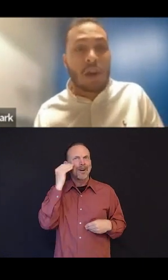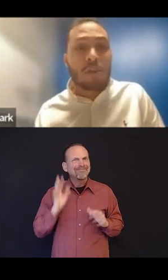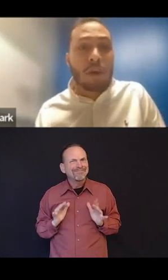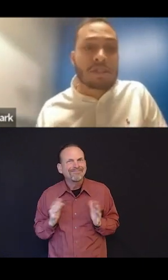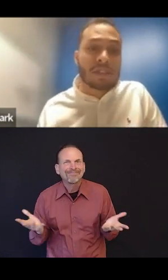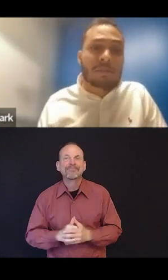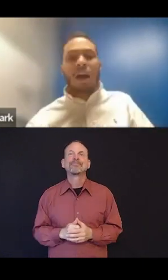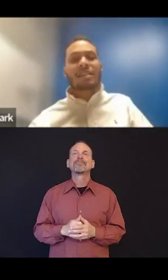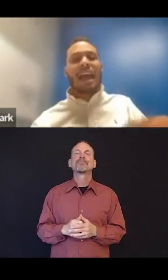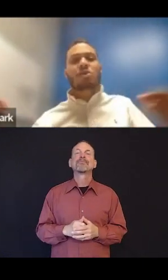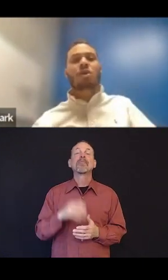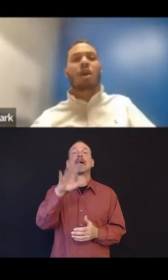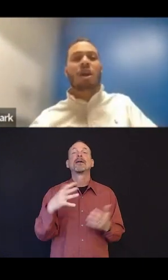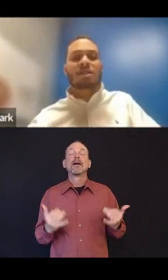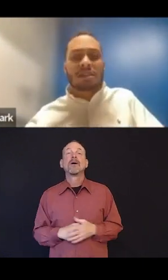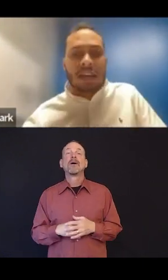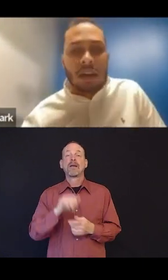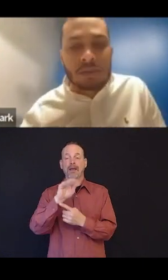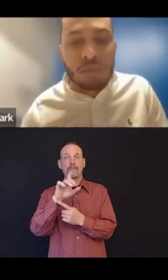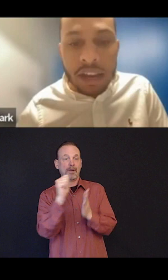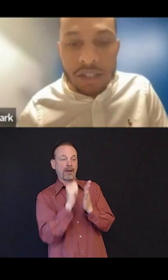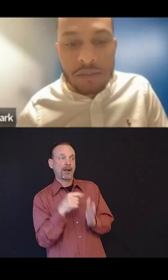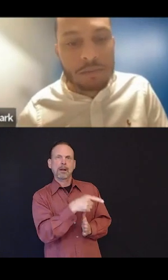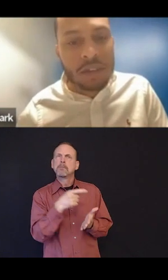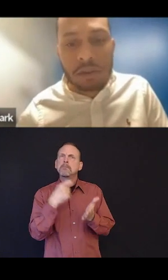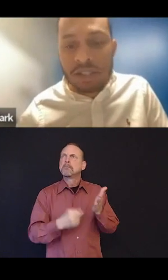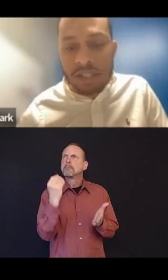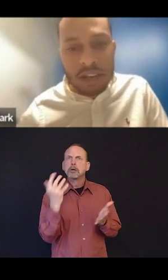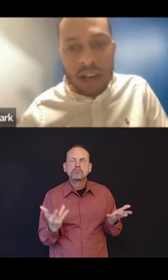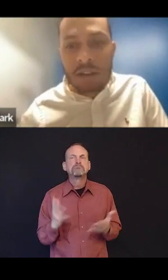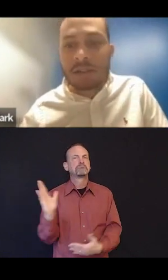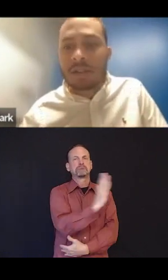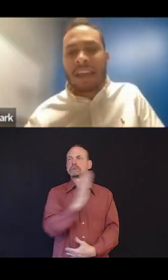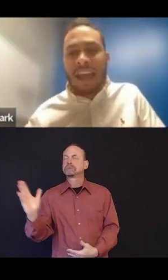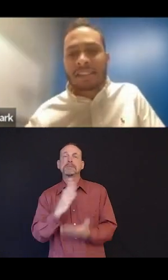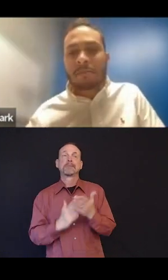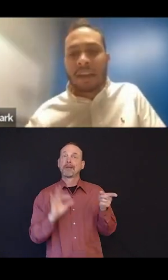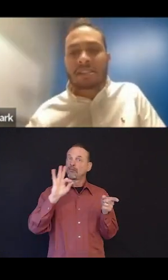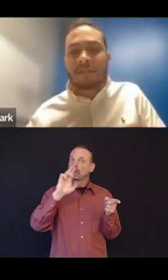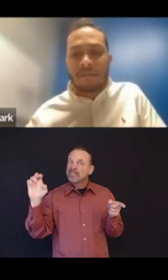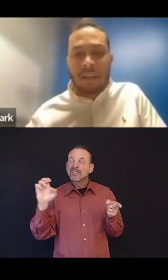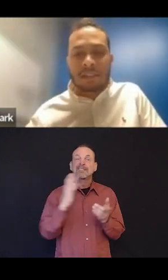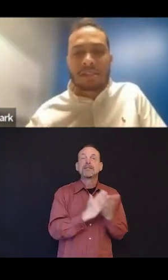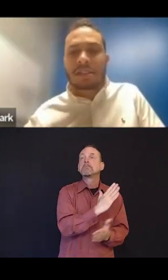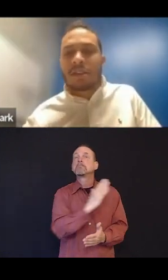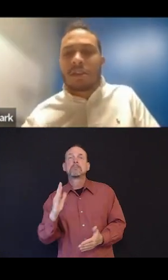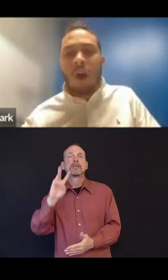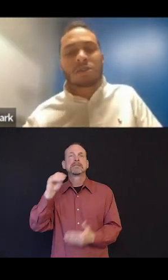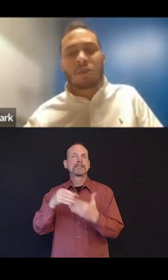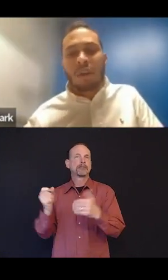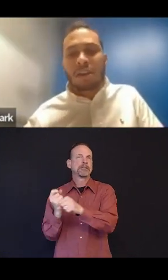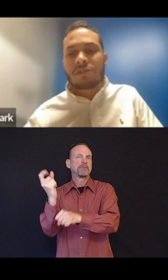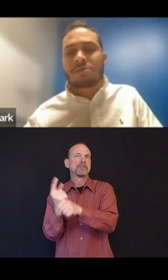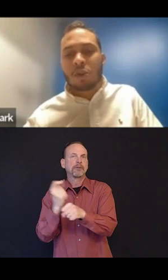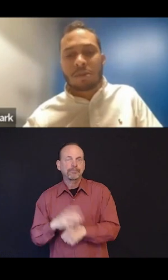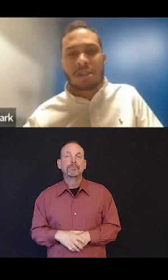way to home ownership. The annual cost of these accounts ranges from $0 to $60. The asset-based fees